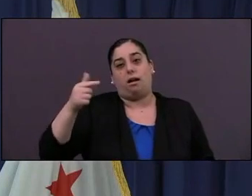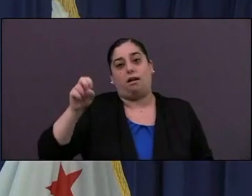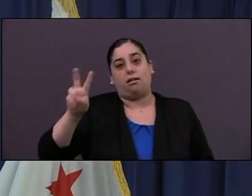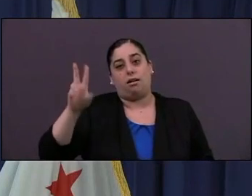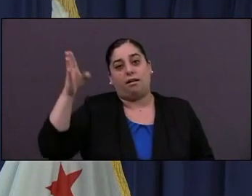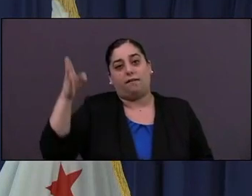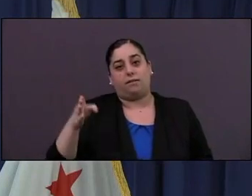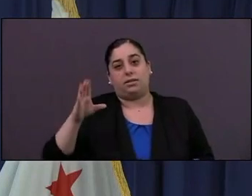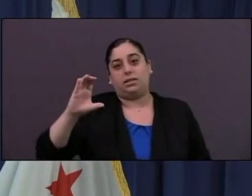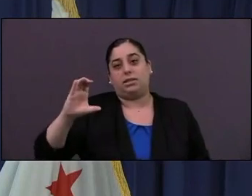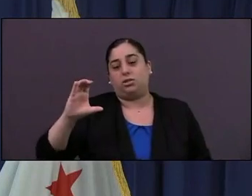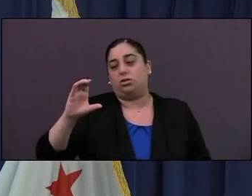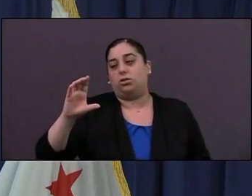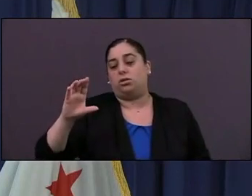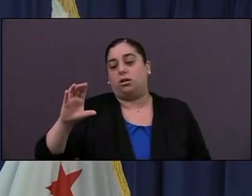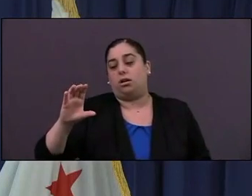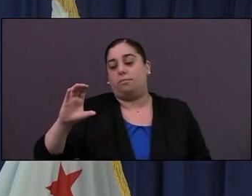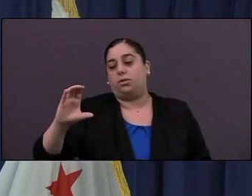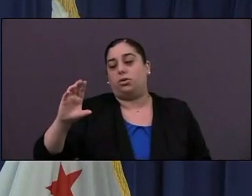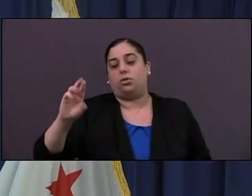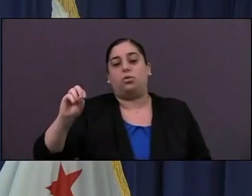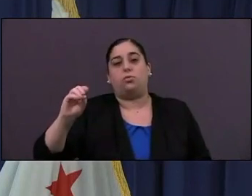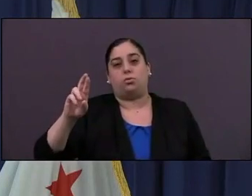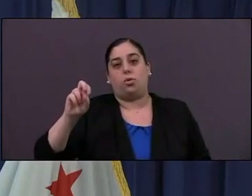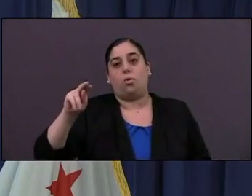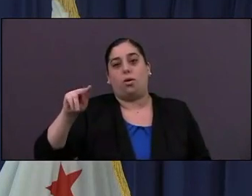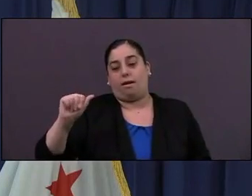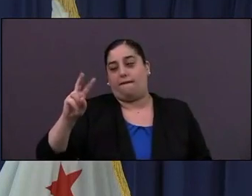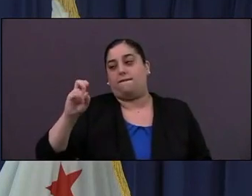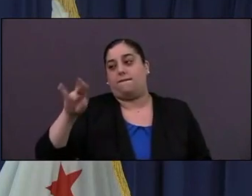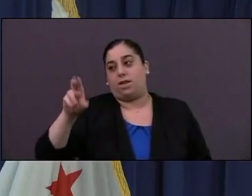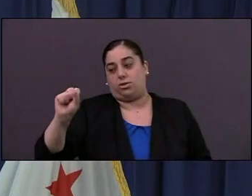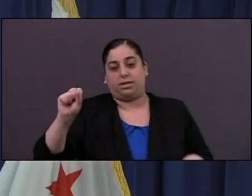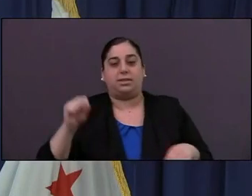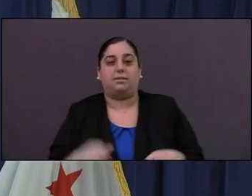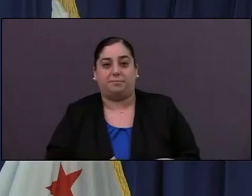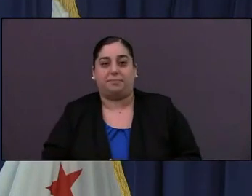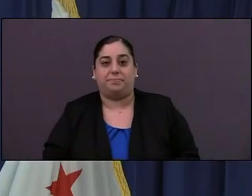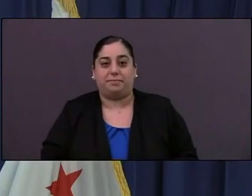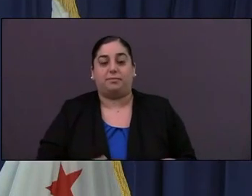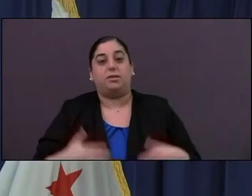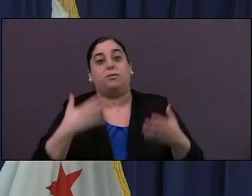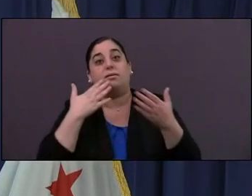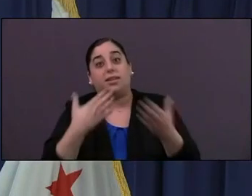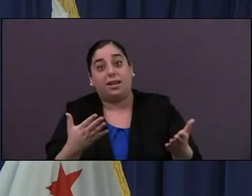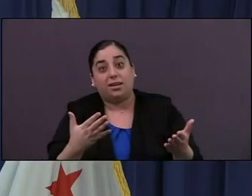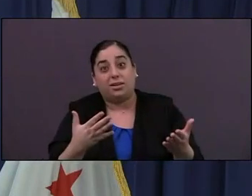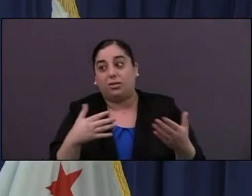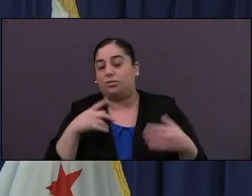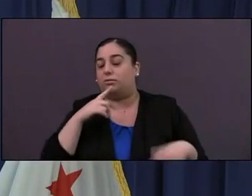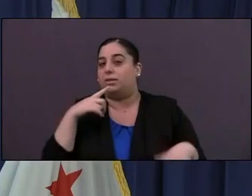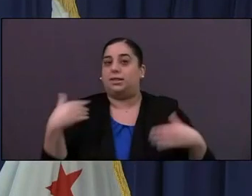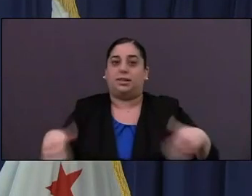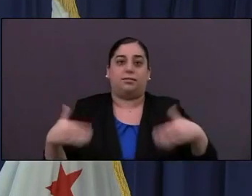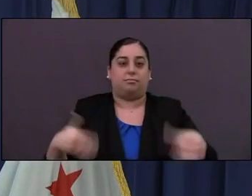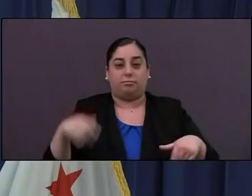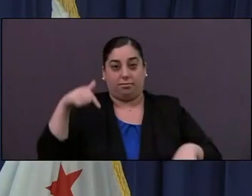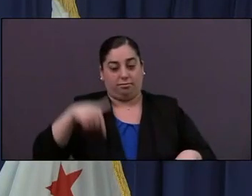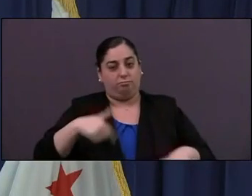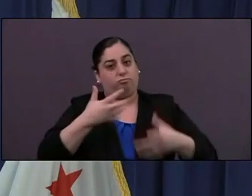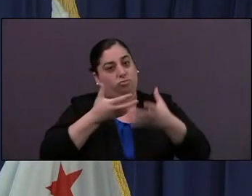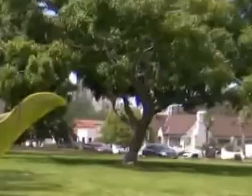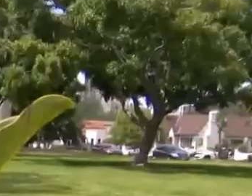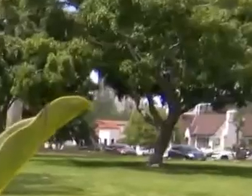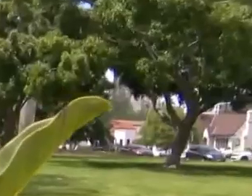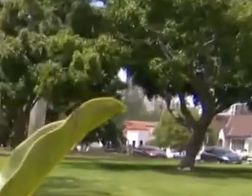taking all of the precautions that have allowed us to flatten that curve. I'm confident that as we reopen more of our parks